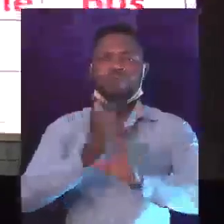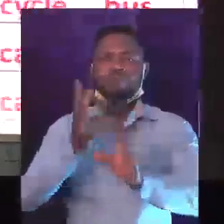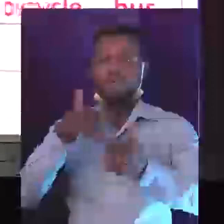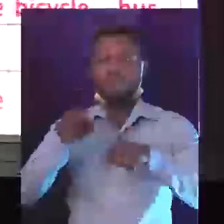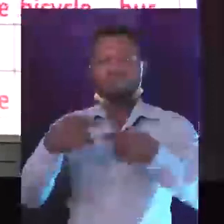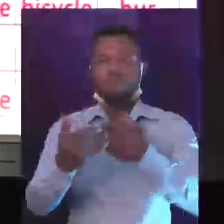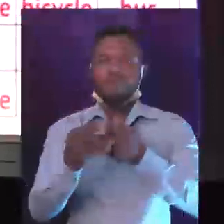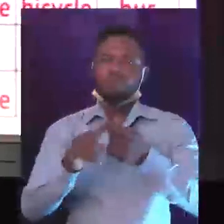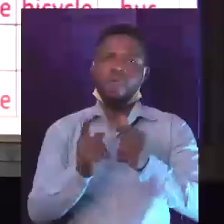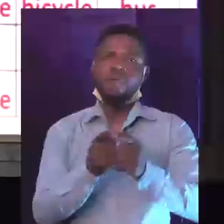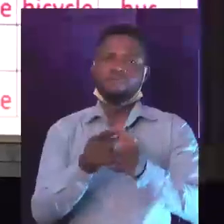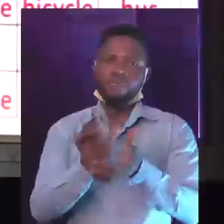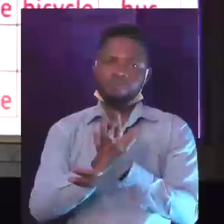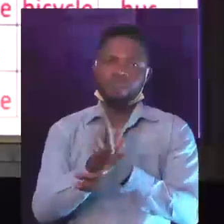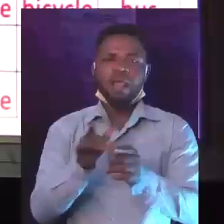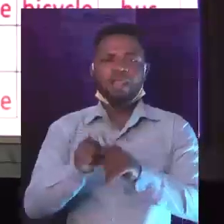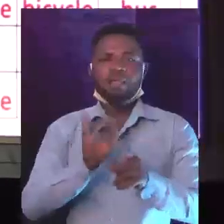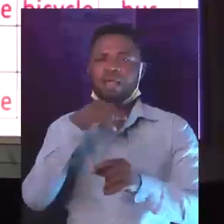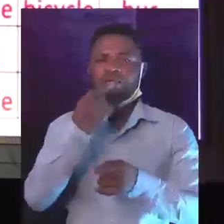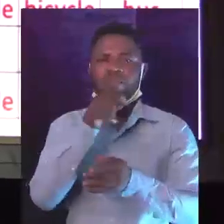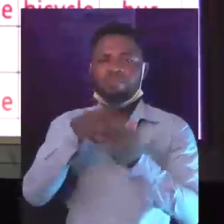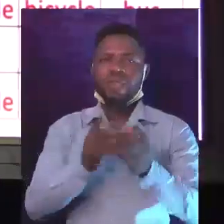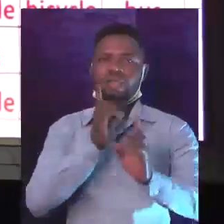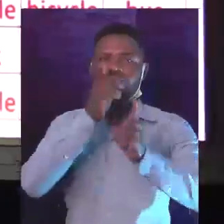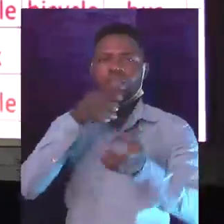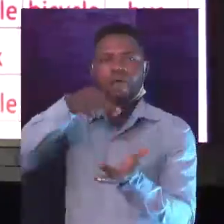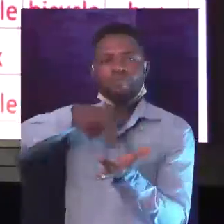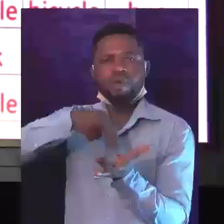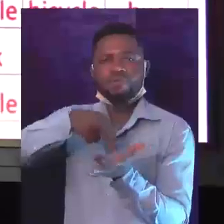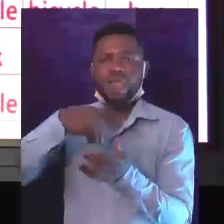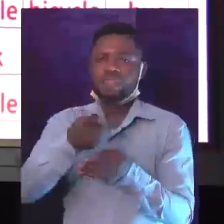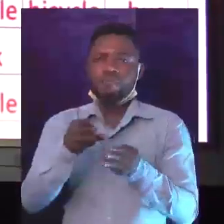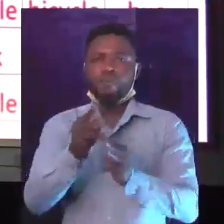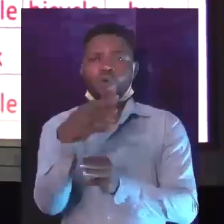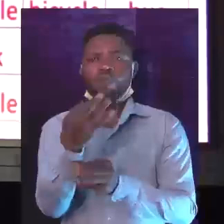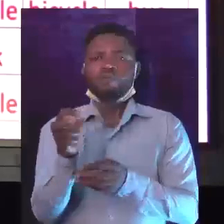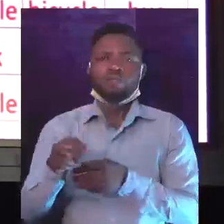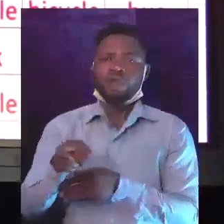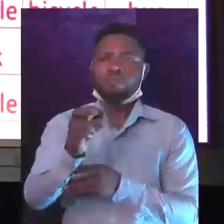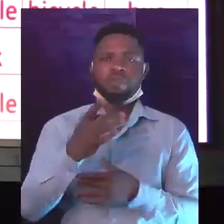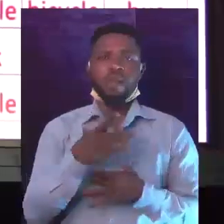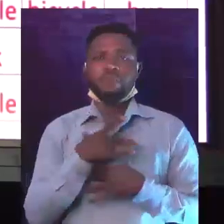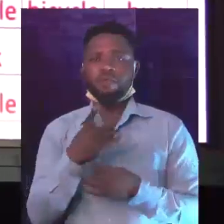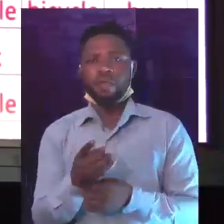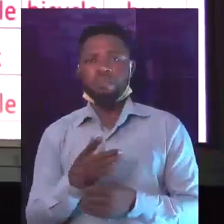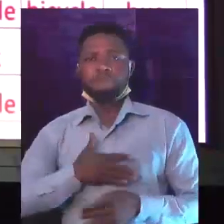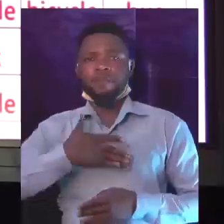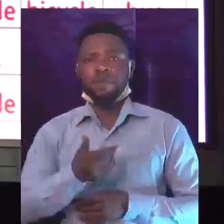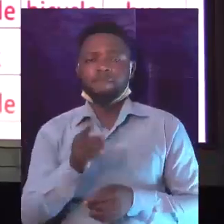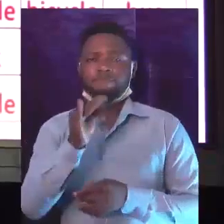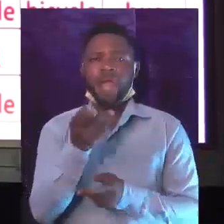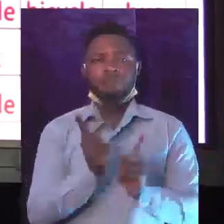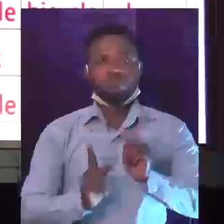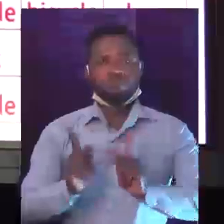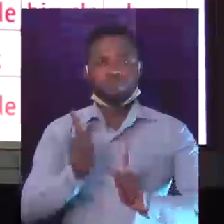previous page. Now, like I said, this data represents the mode of transportation preferred by 50 pupils. Moving